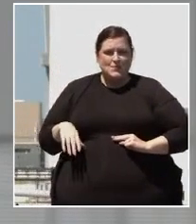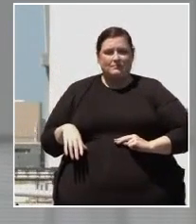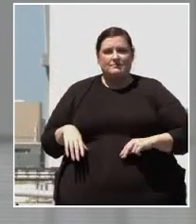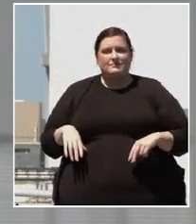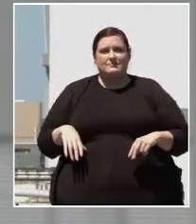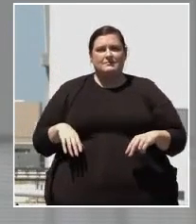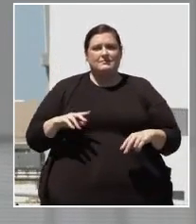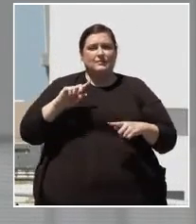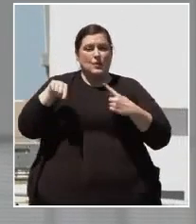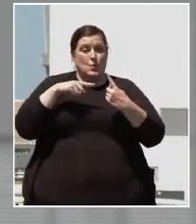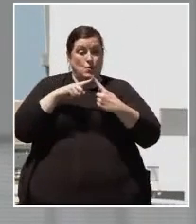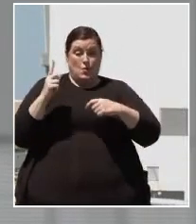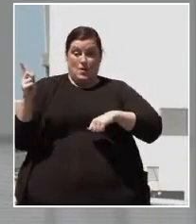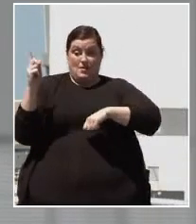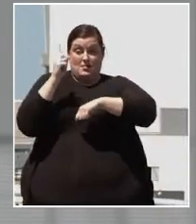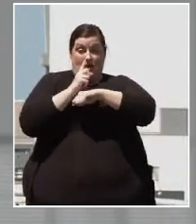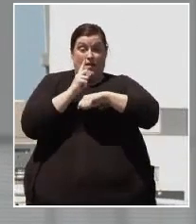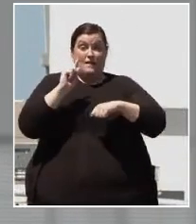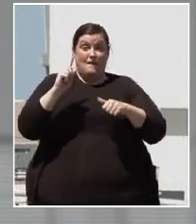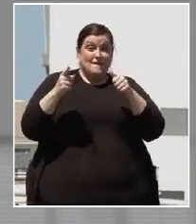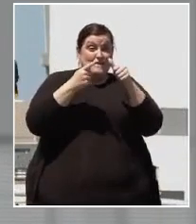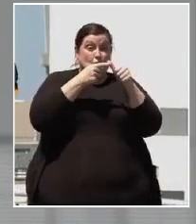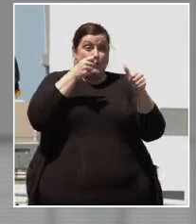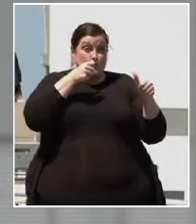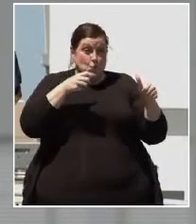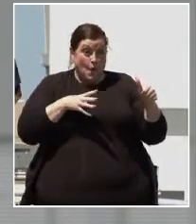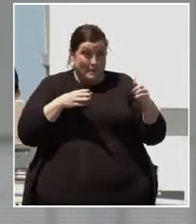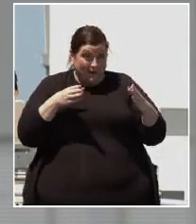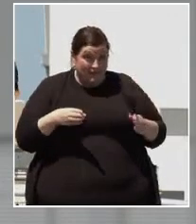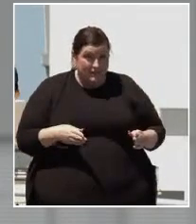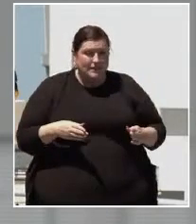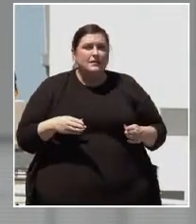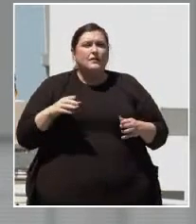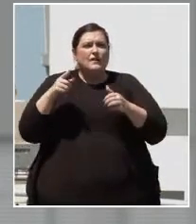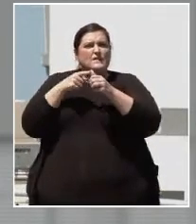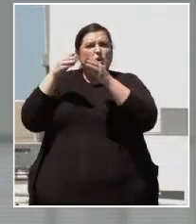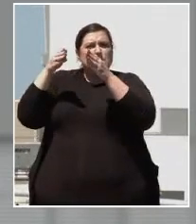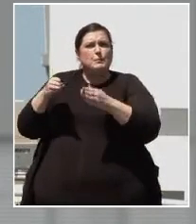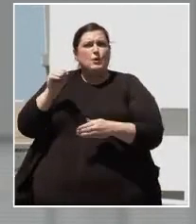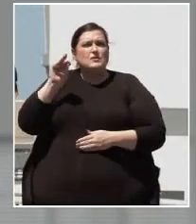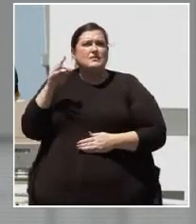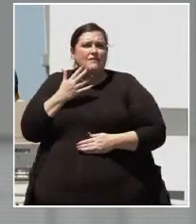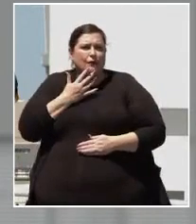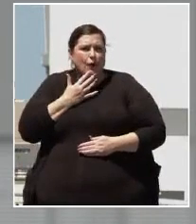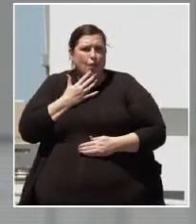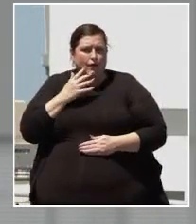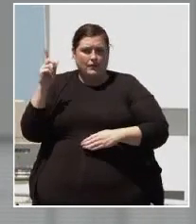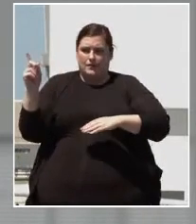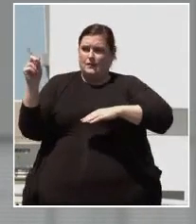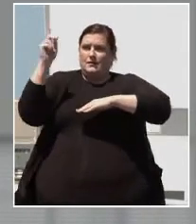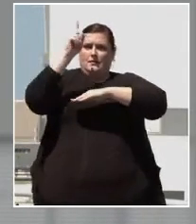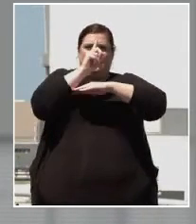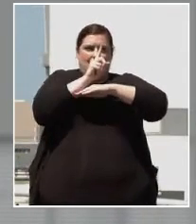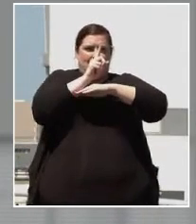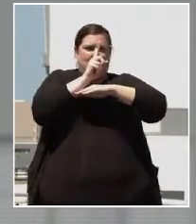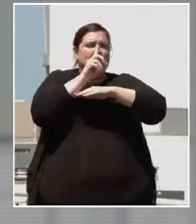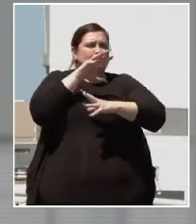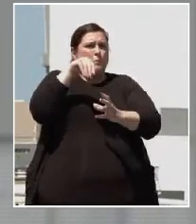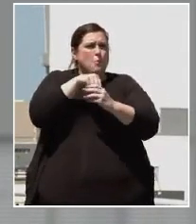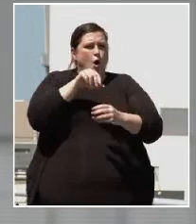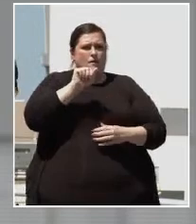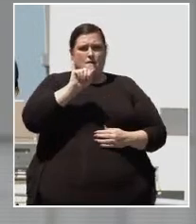and when we land the first woman and a first person of color on the moon as part of the aremis